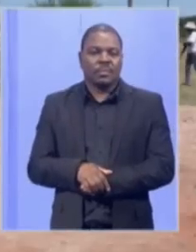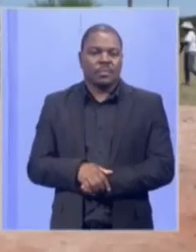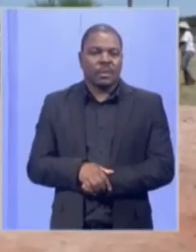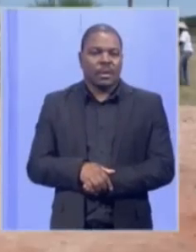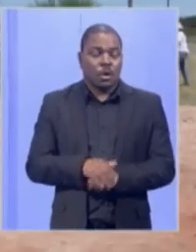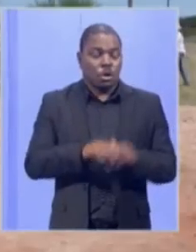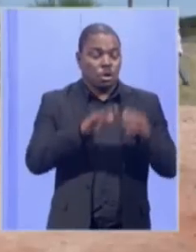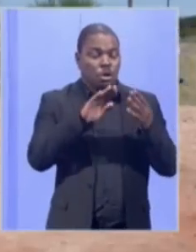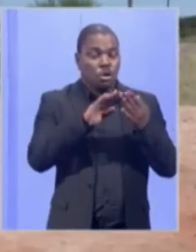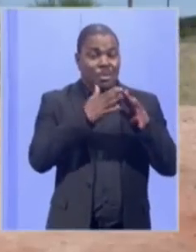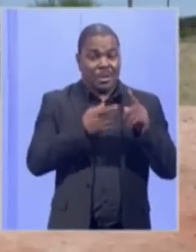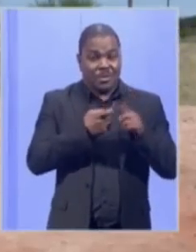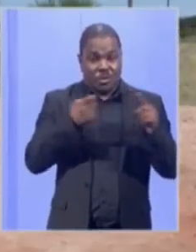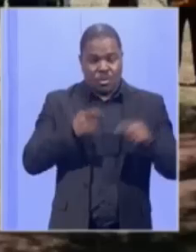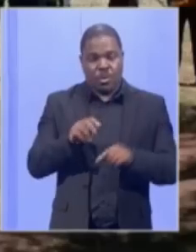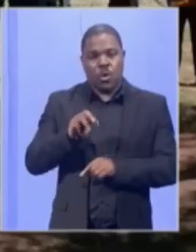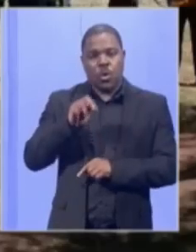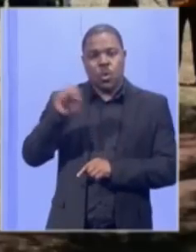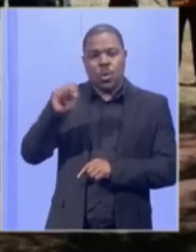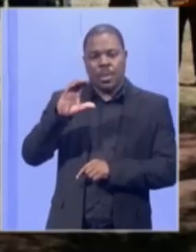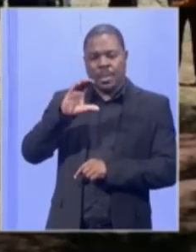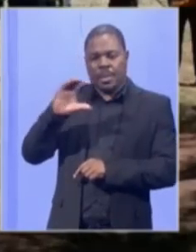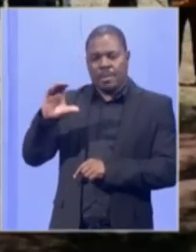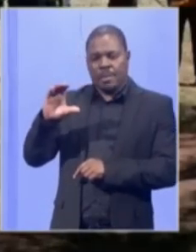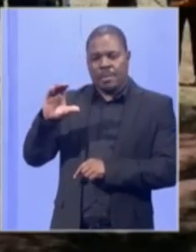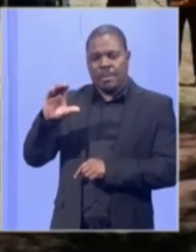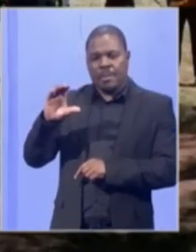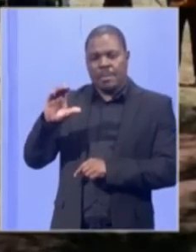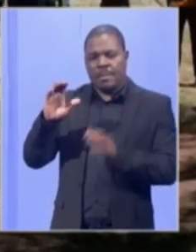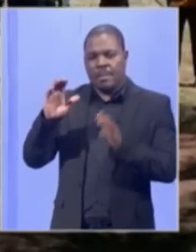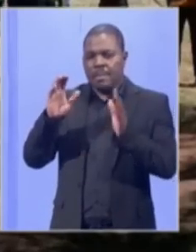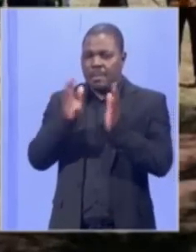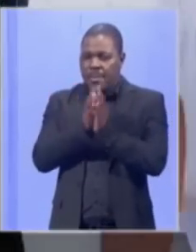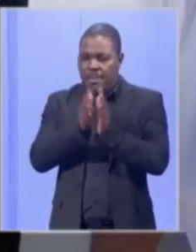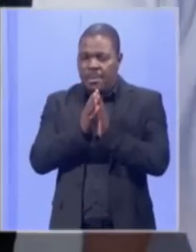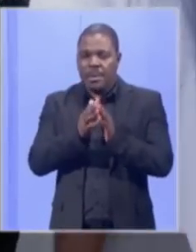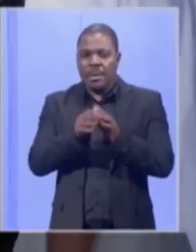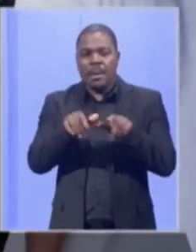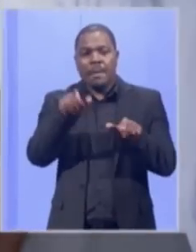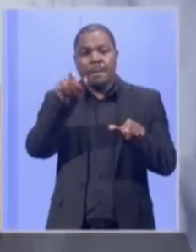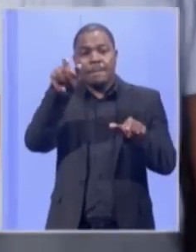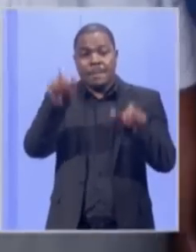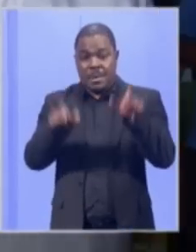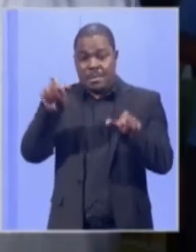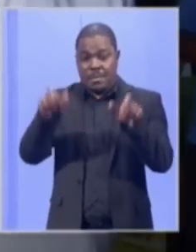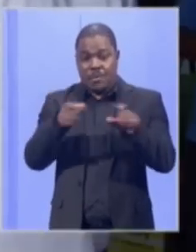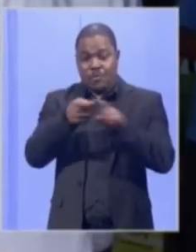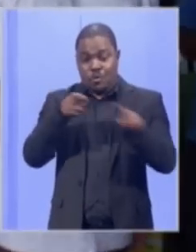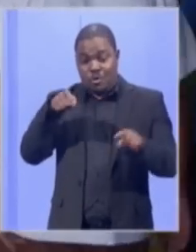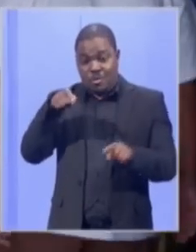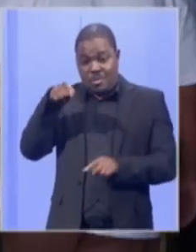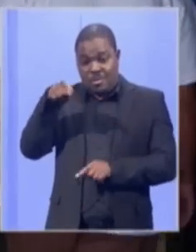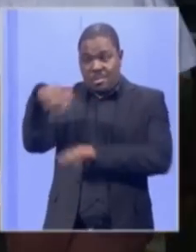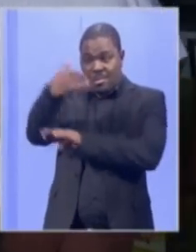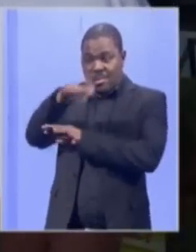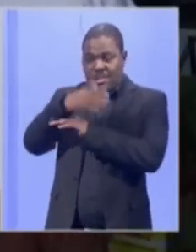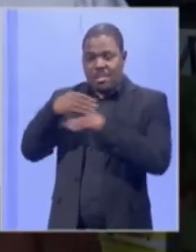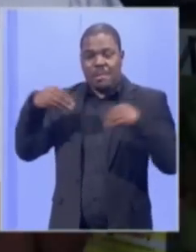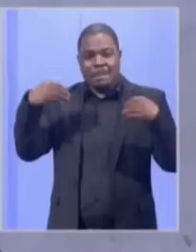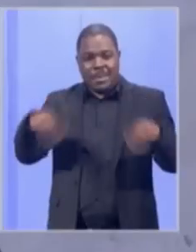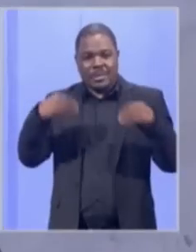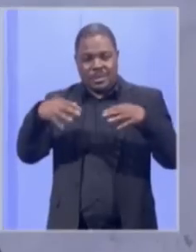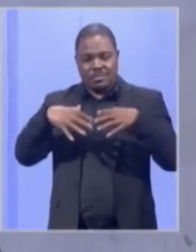Baahi provinceng ya Northern Cape ba ipileditse go melata gore e kwale mabenkele a ona provinceng ena. Sena se tla